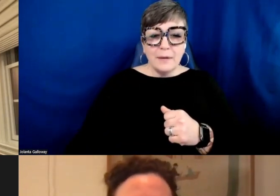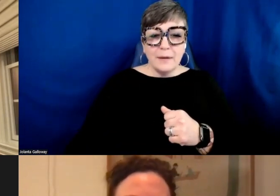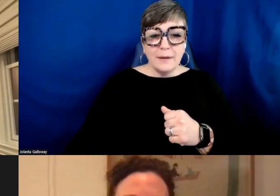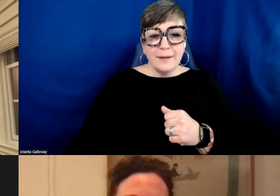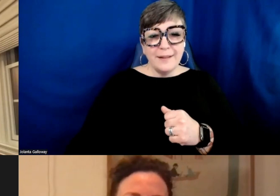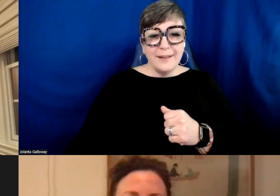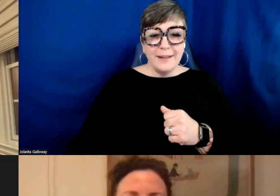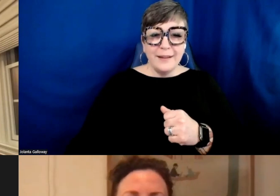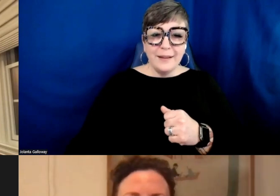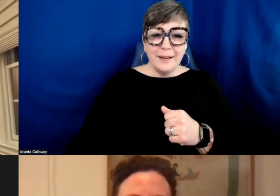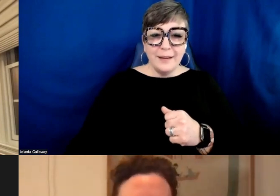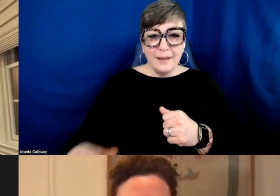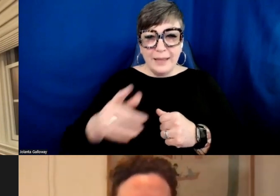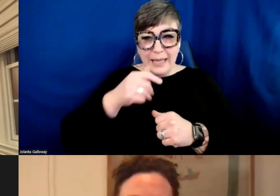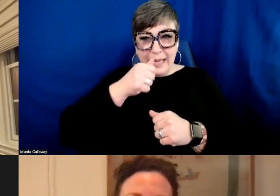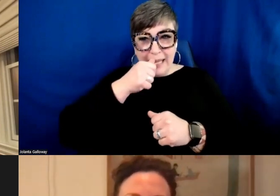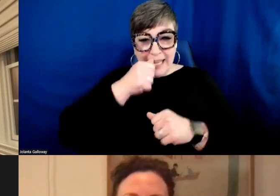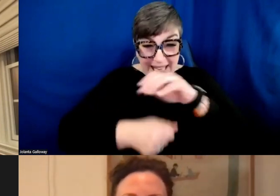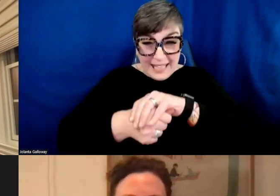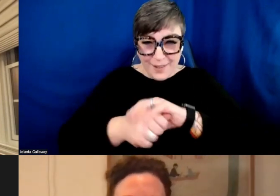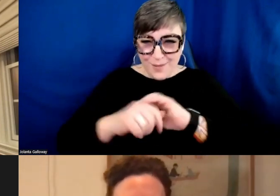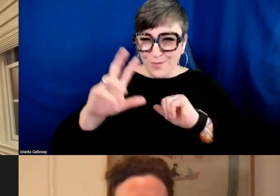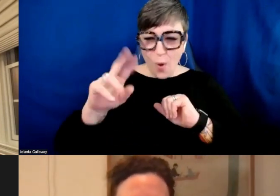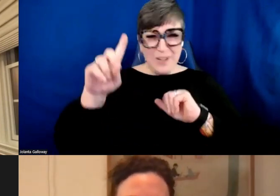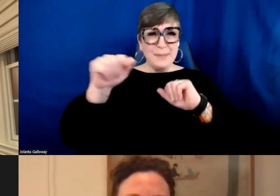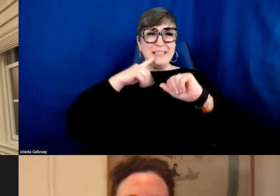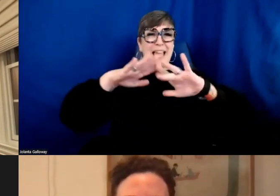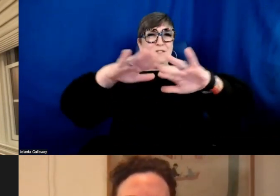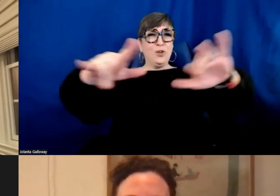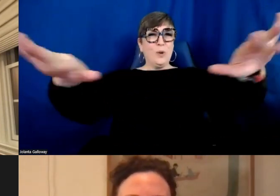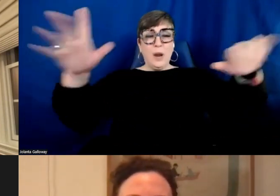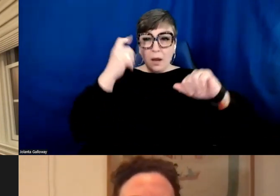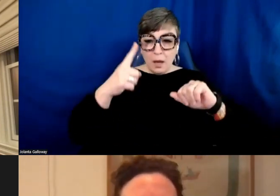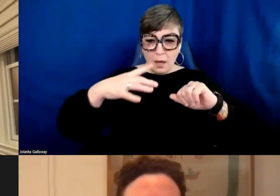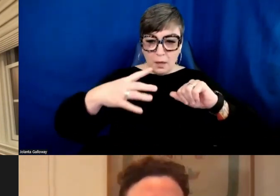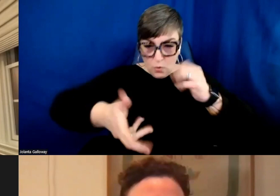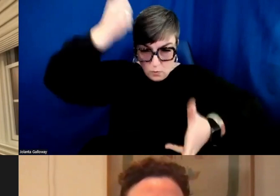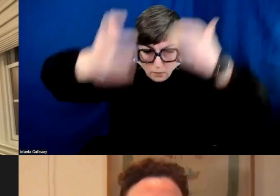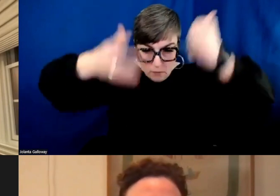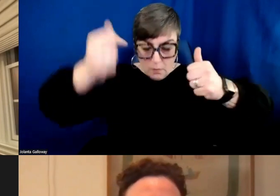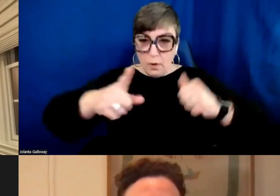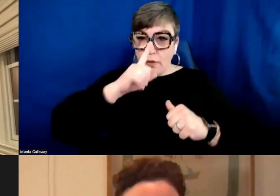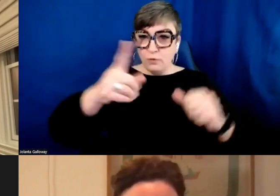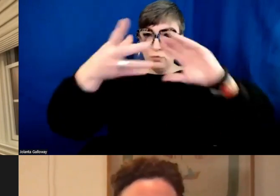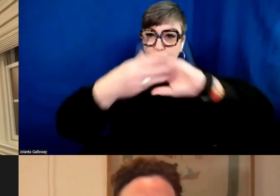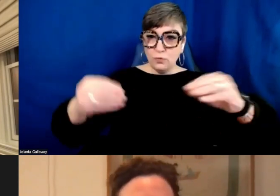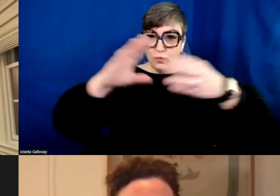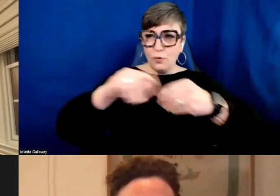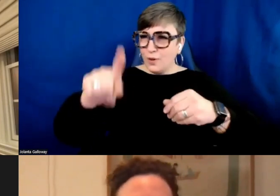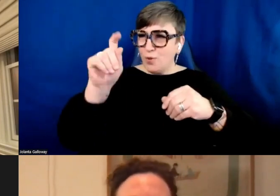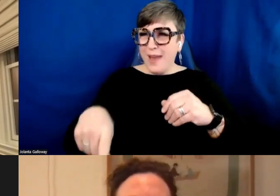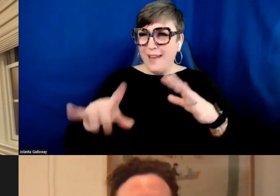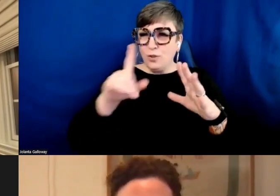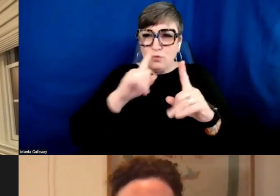but it's, it, disability is often everywhere. But to get to the true story, you have to get beyond a lot of myth and